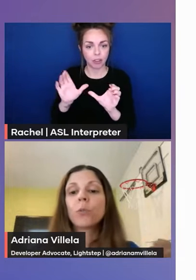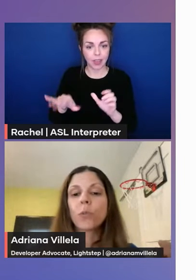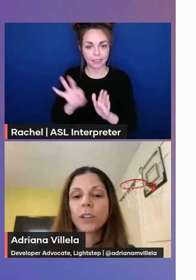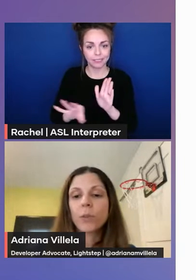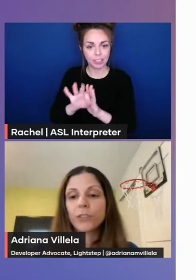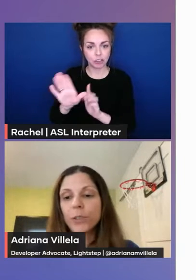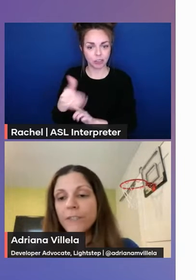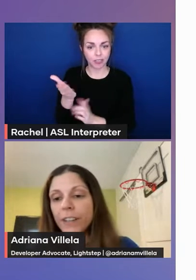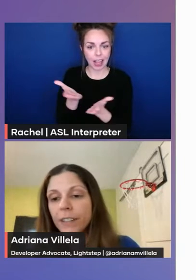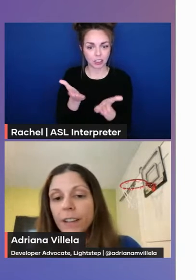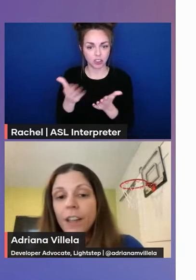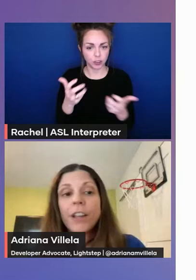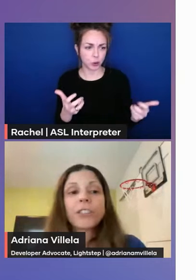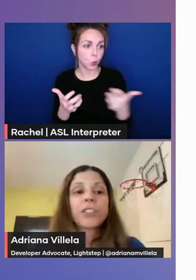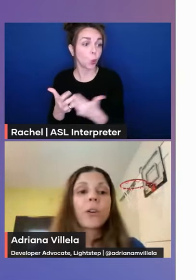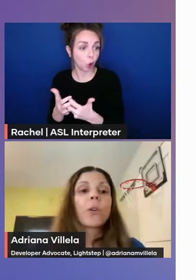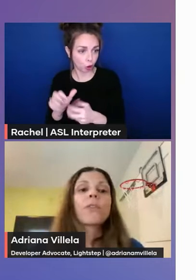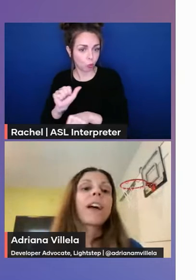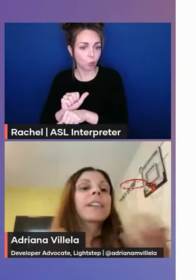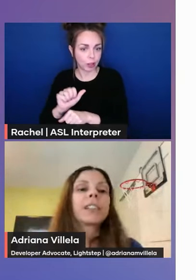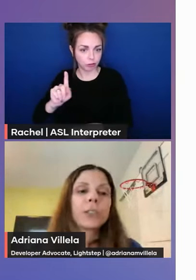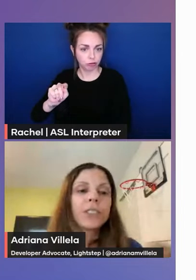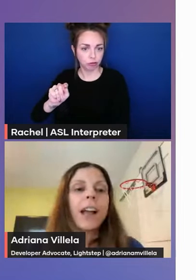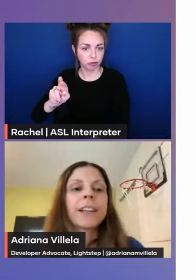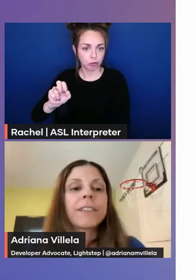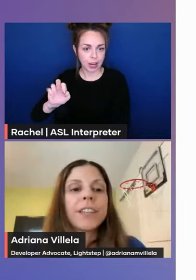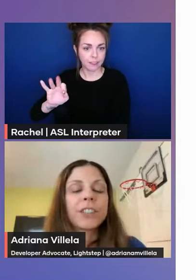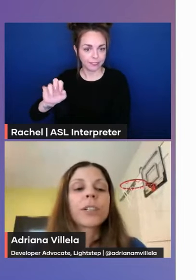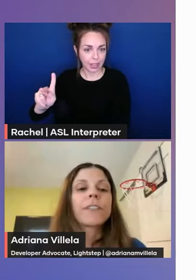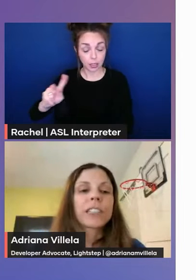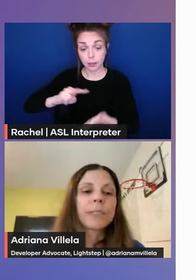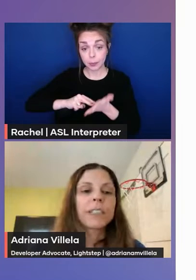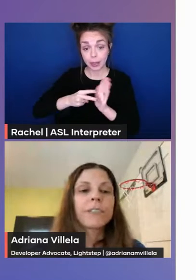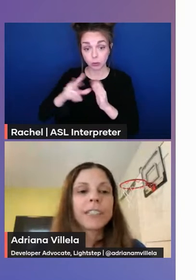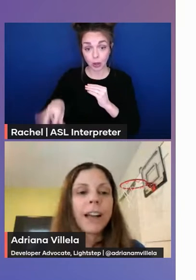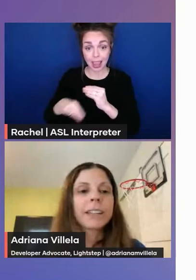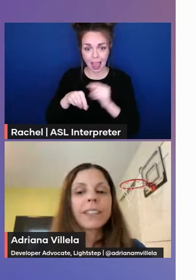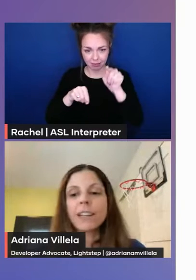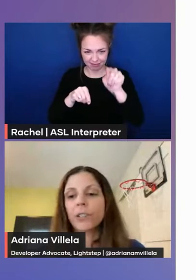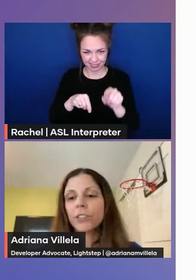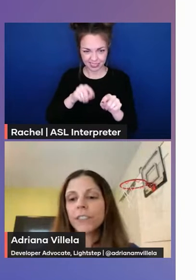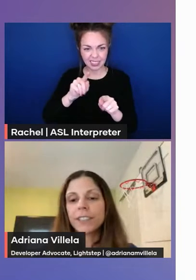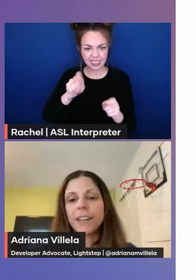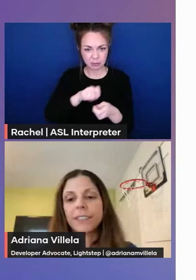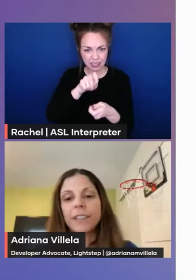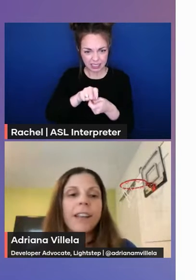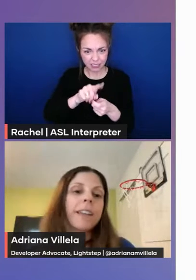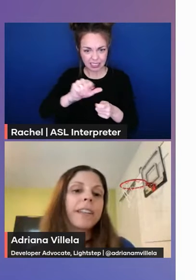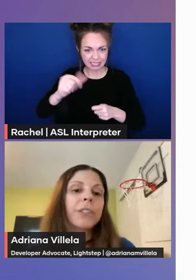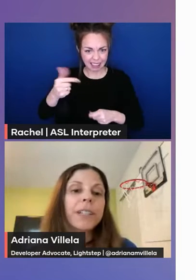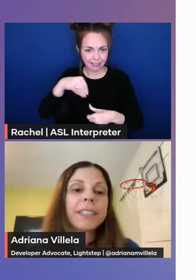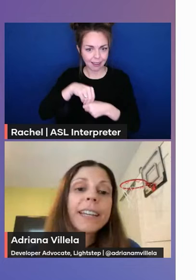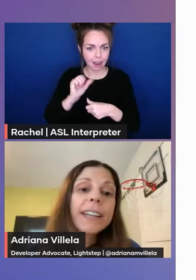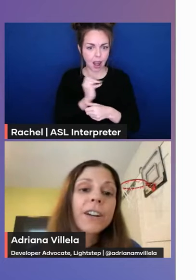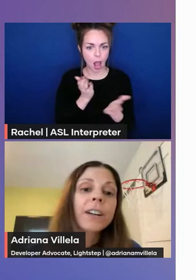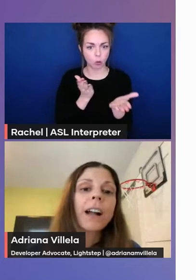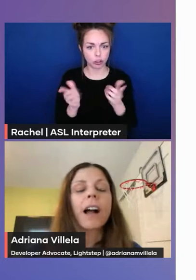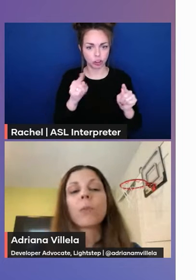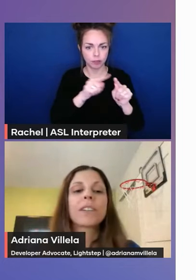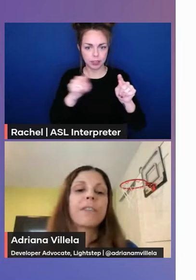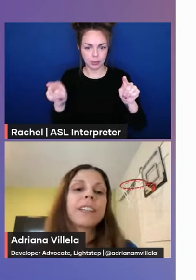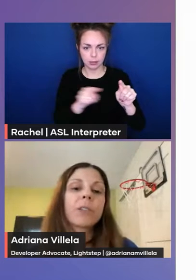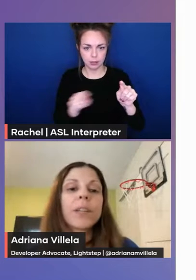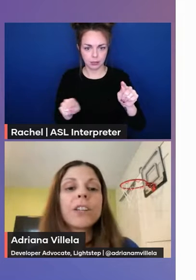service to work with Traefik. So that includes adding these Traefik specific tags in our service stanza. And as you can see